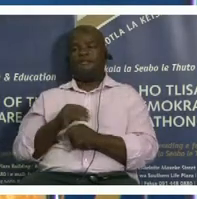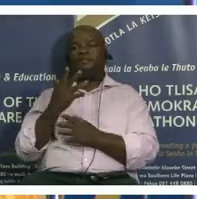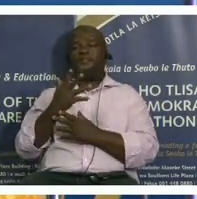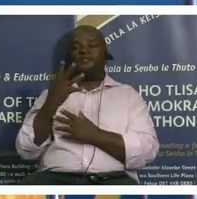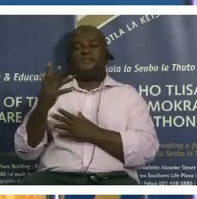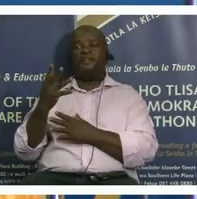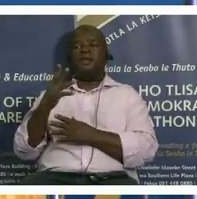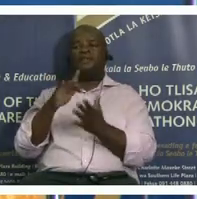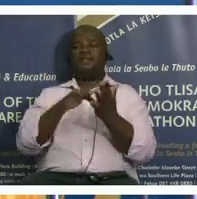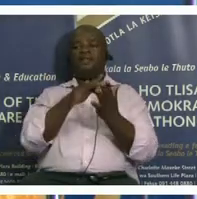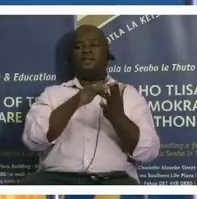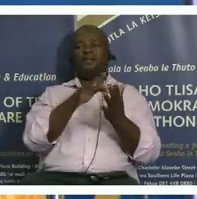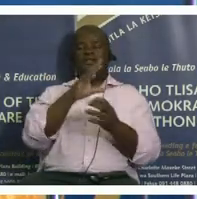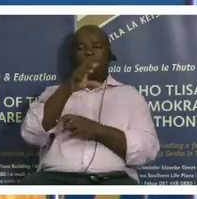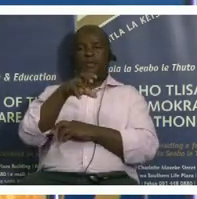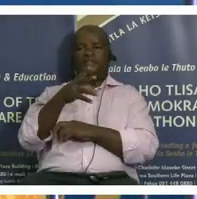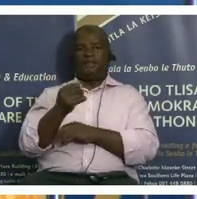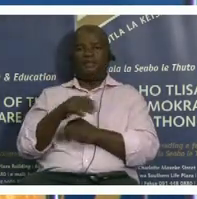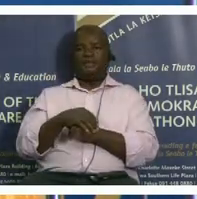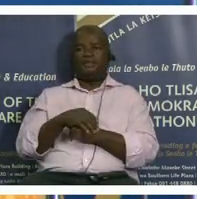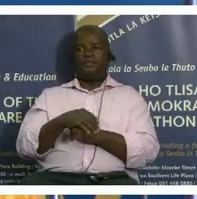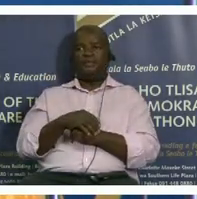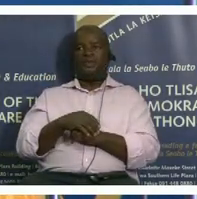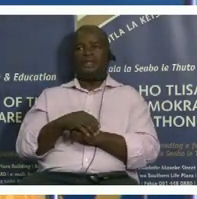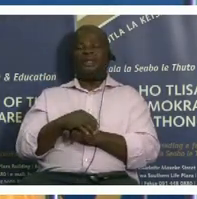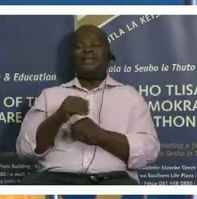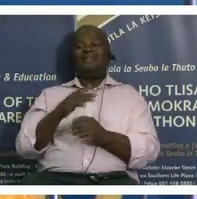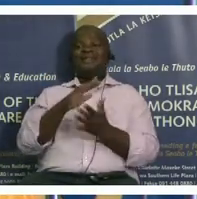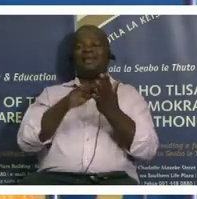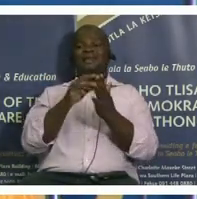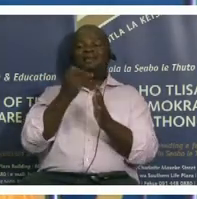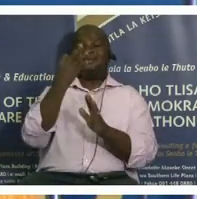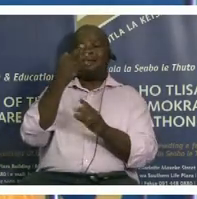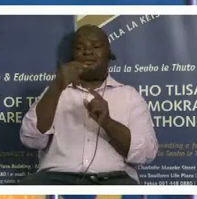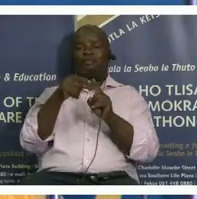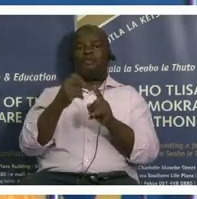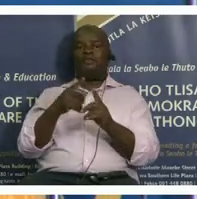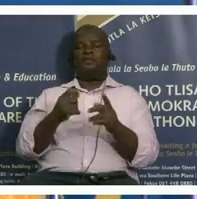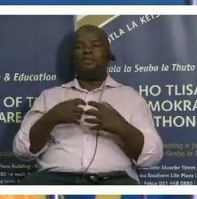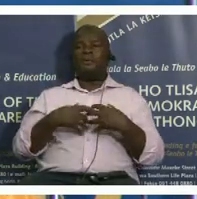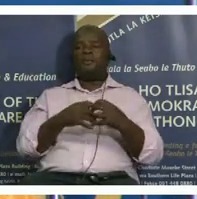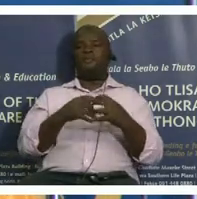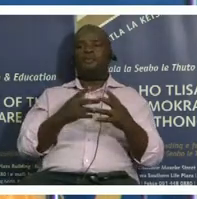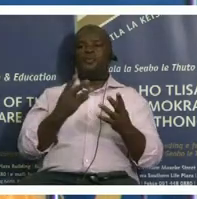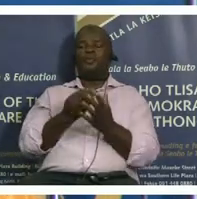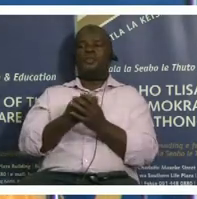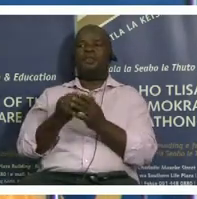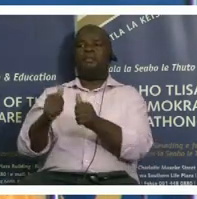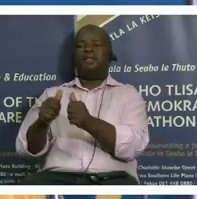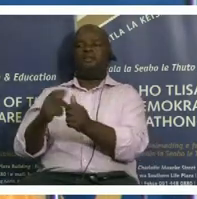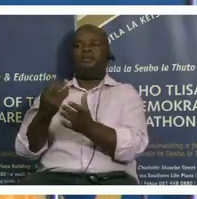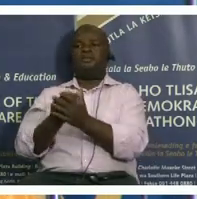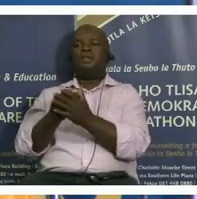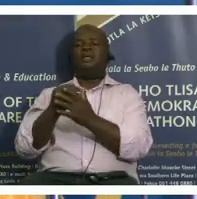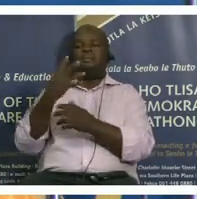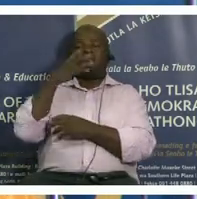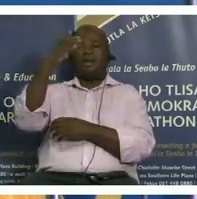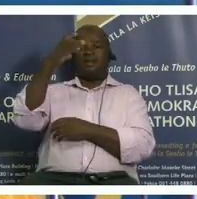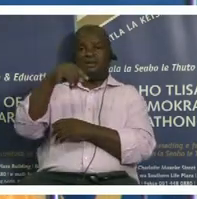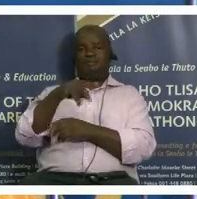55 centers in the province. Three of these centers were established in collaboration with traditional